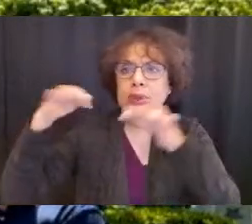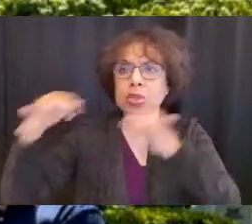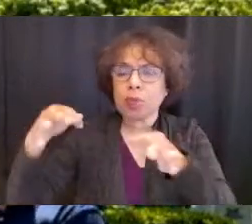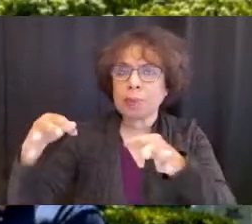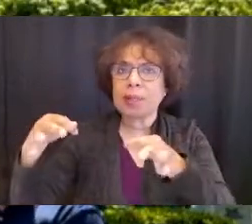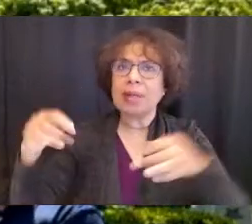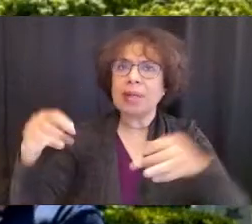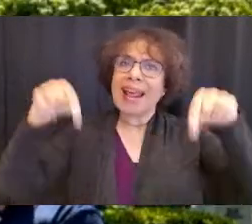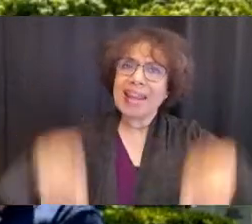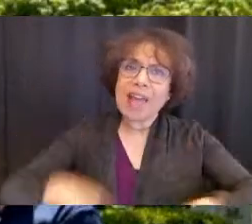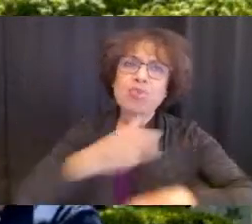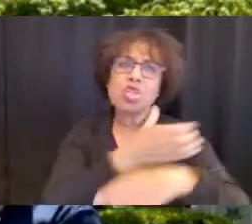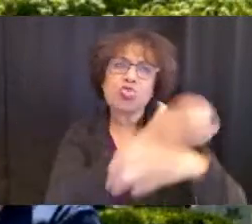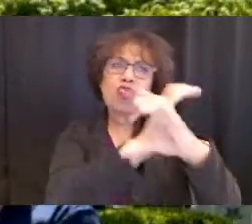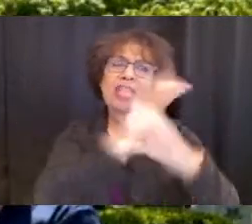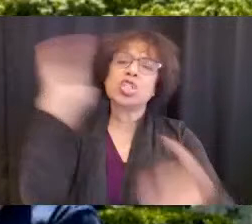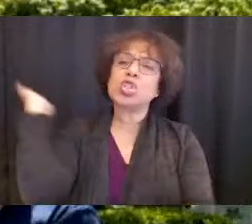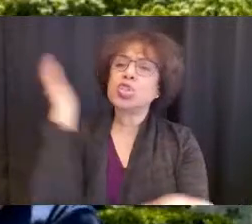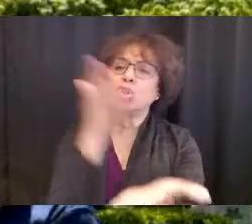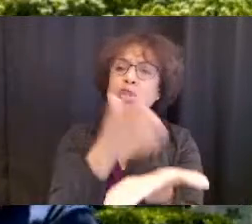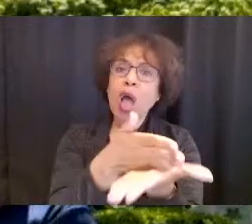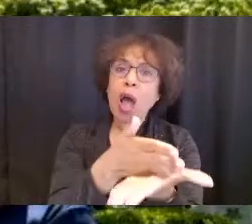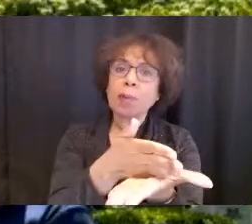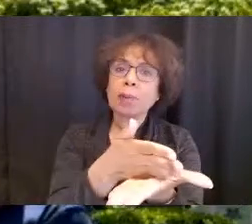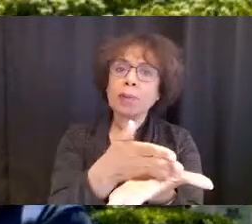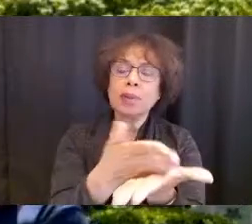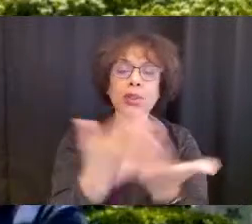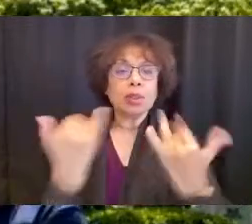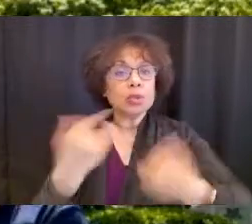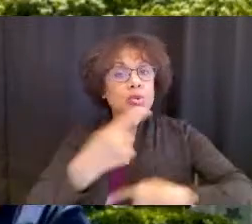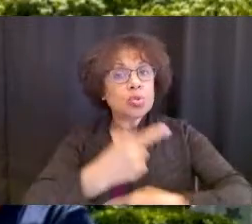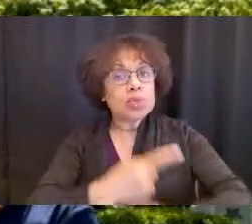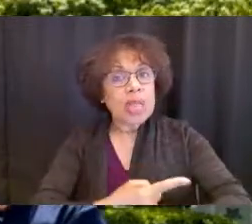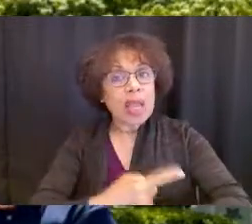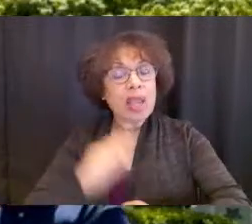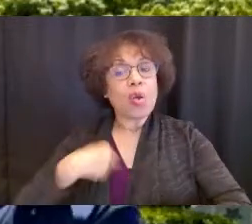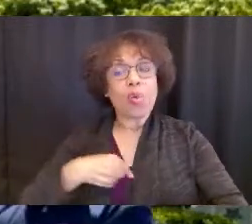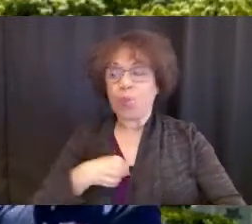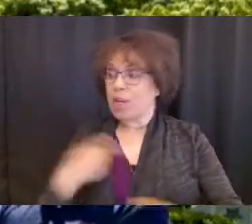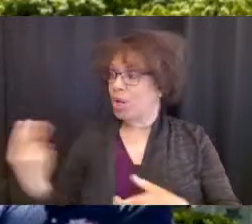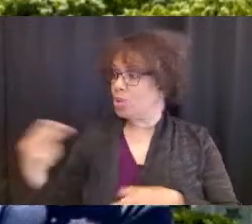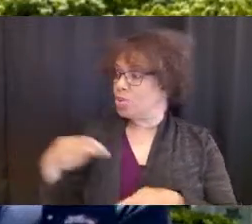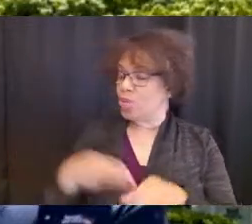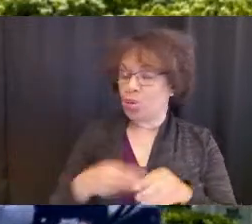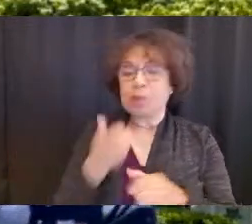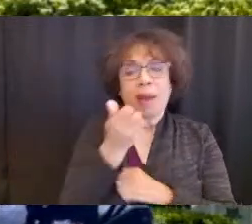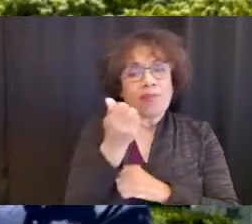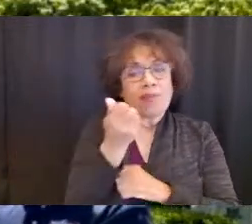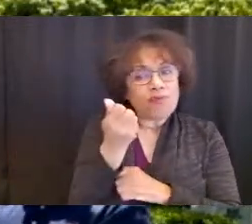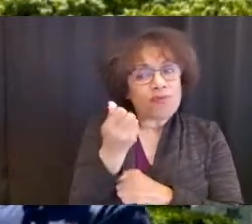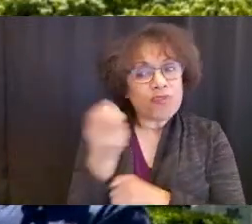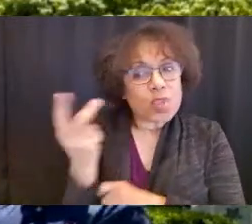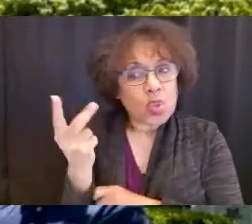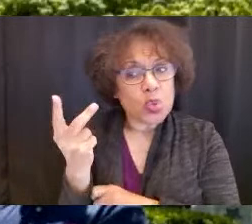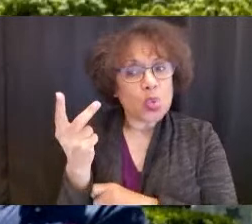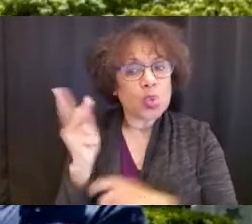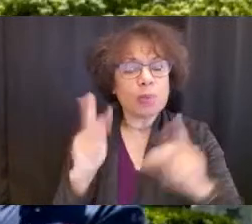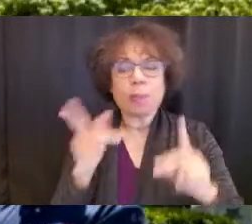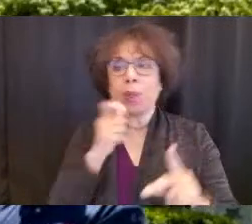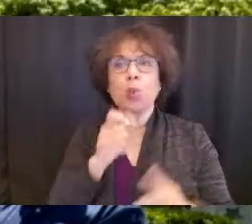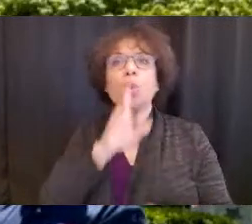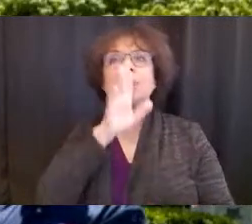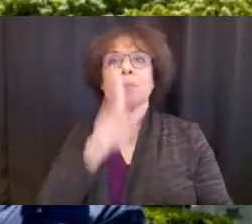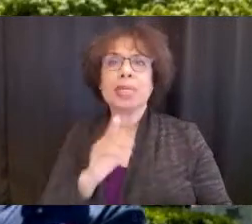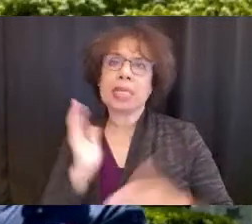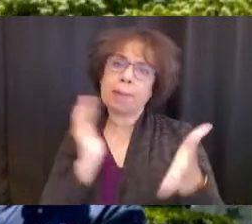this crisis to an end. And today, we are joined by a few of those who are speaking